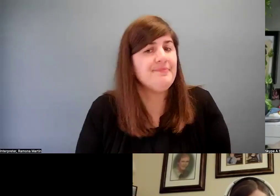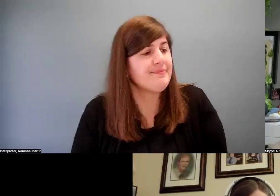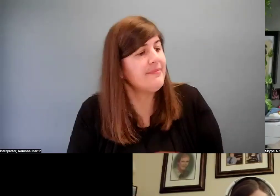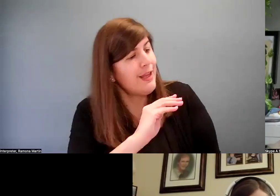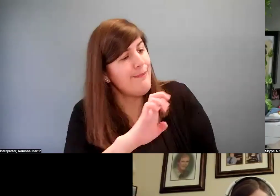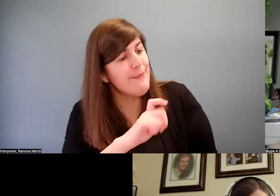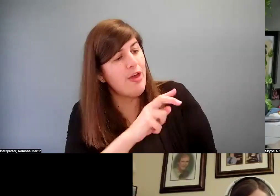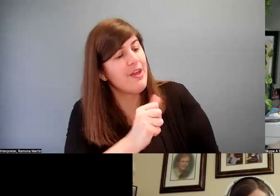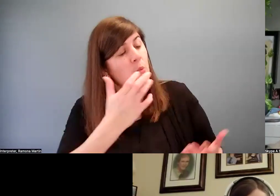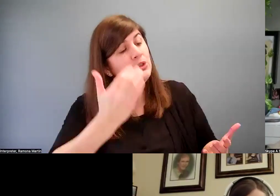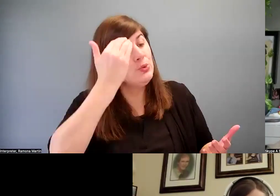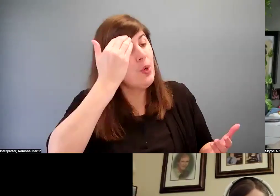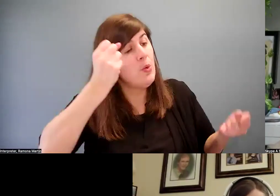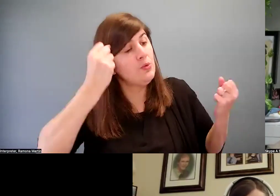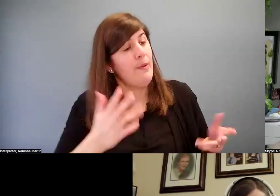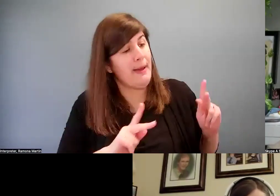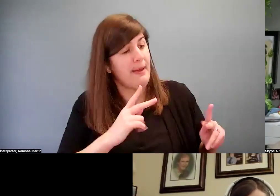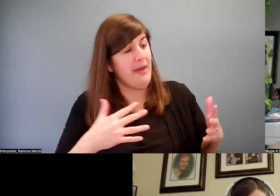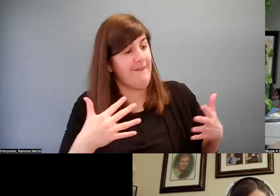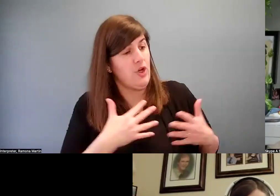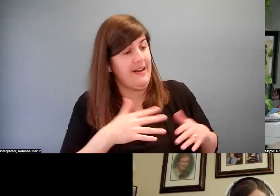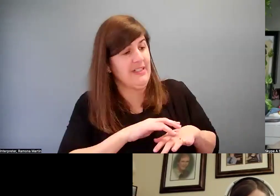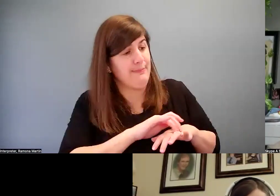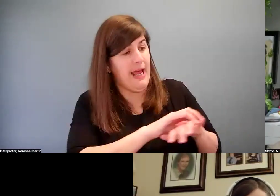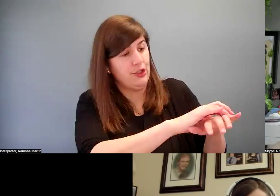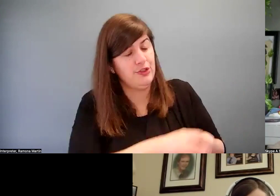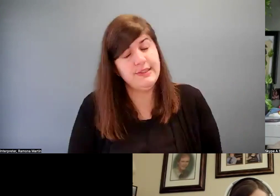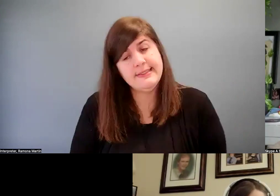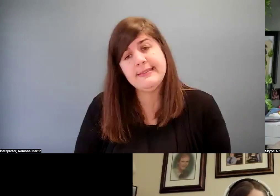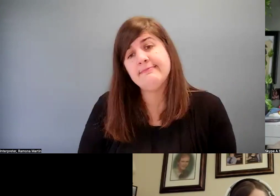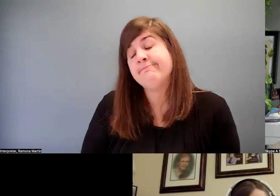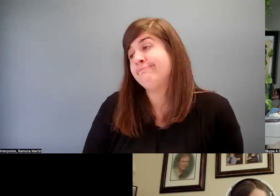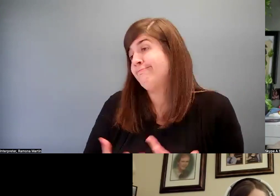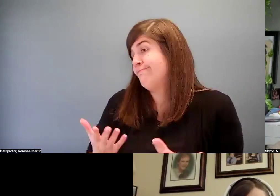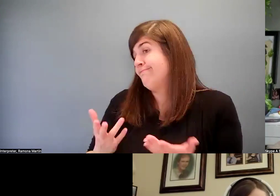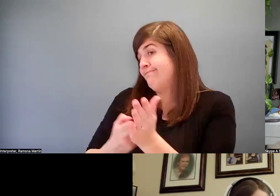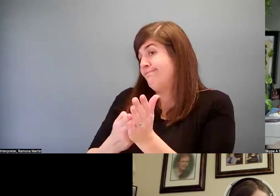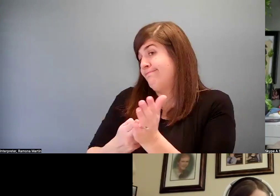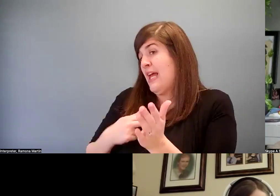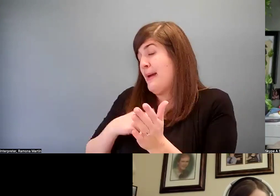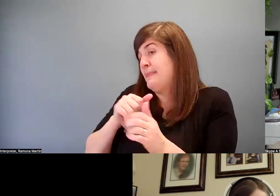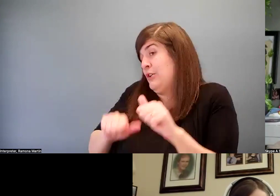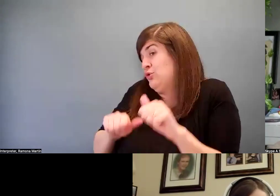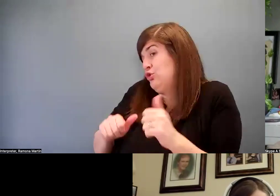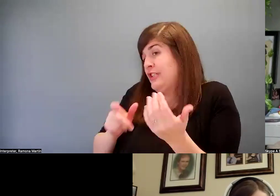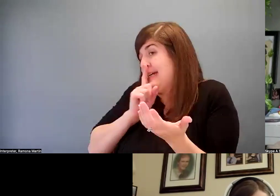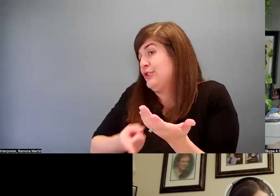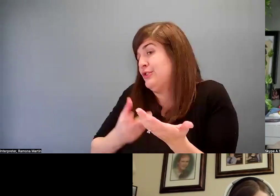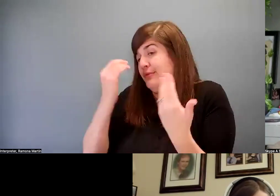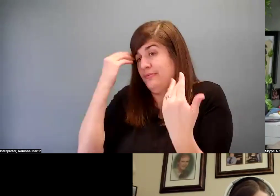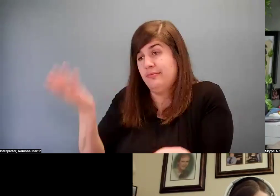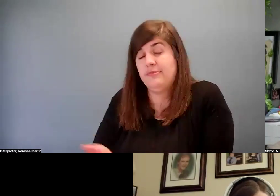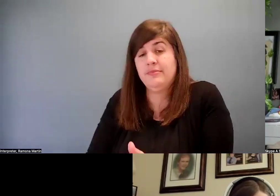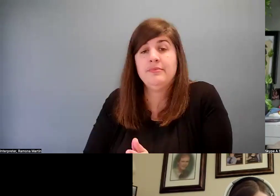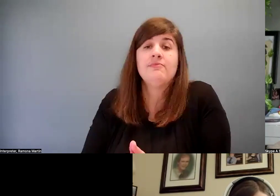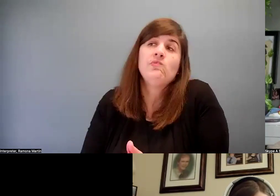wants to know, why are there so many people afraid of spiders? I'm not really sure. I think it's something to